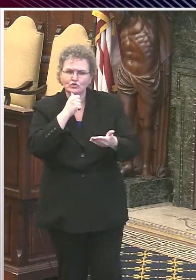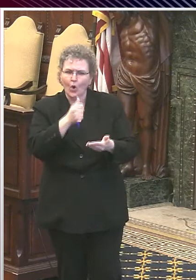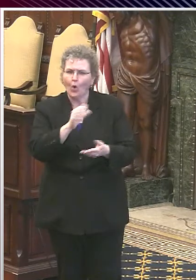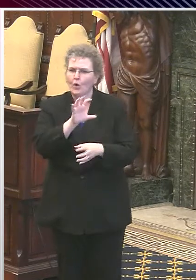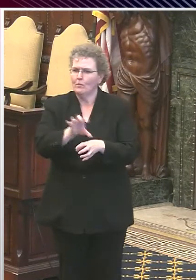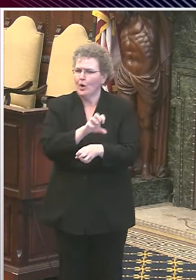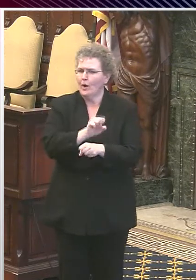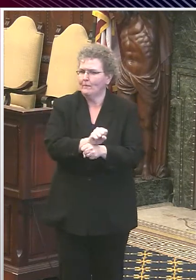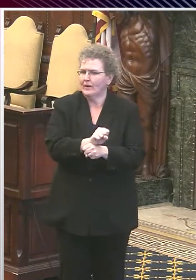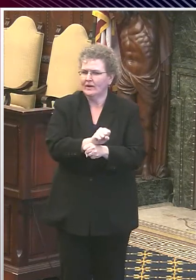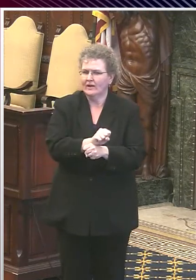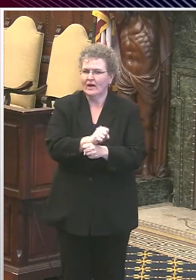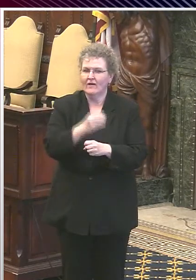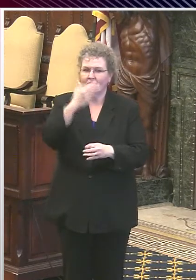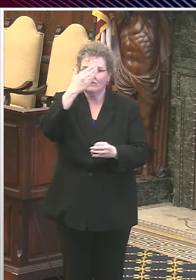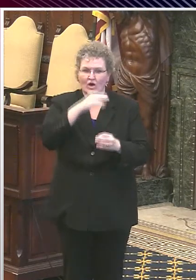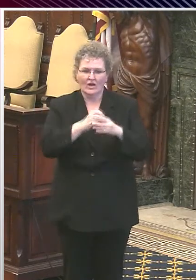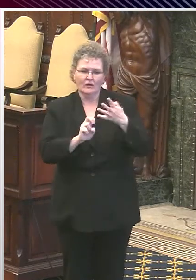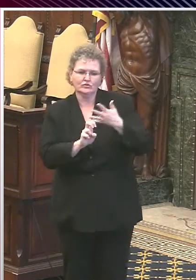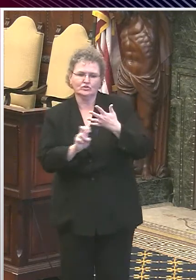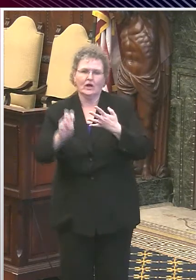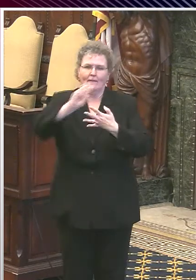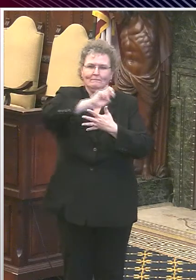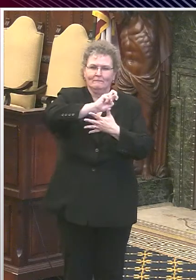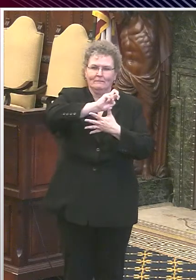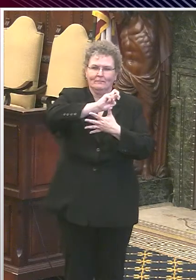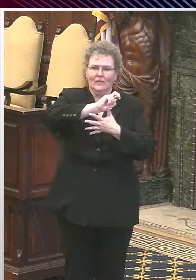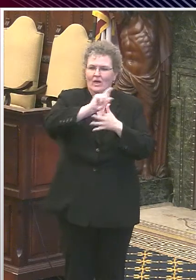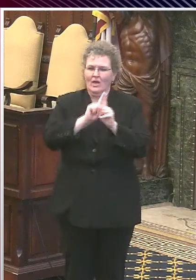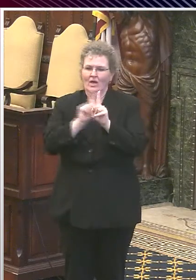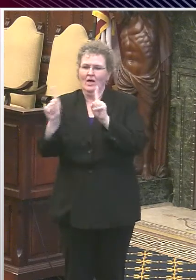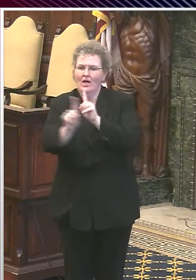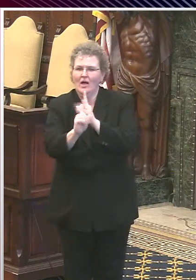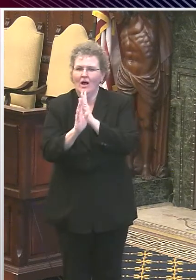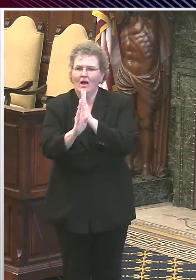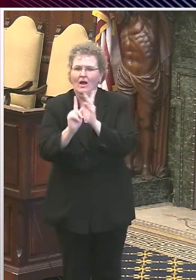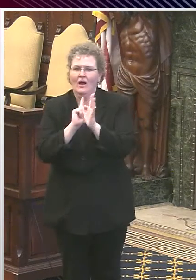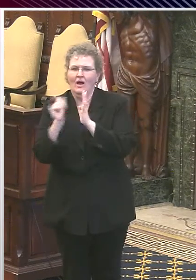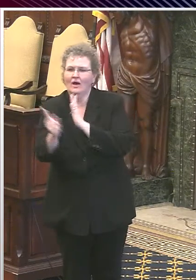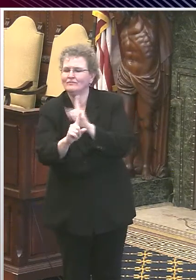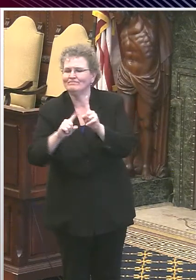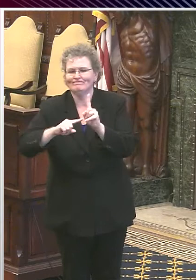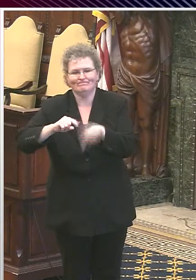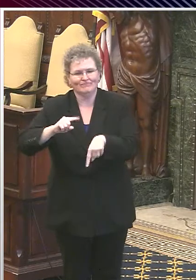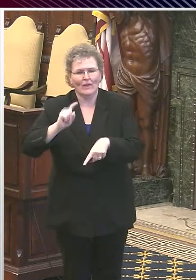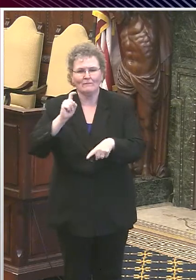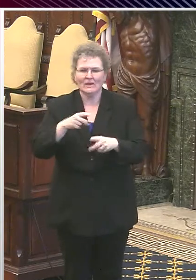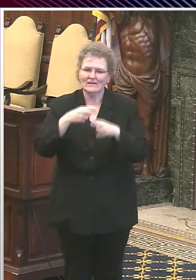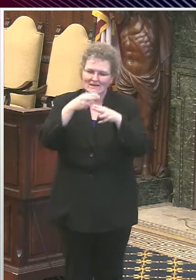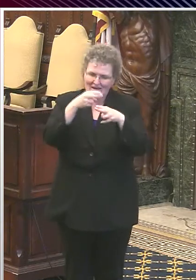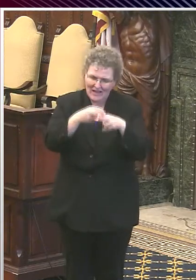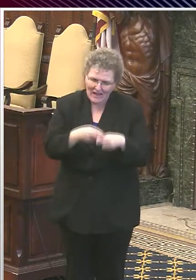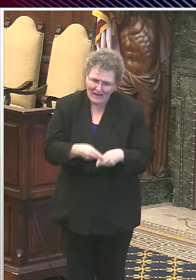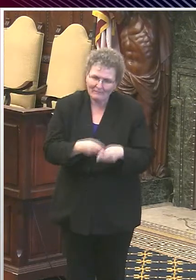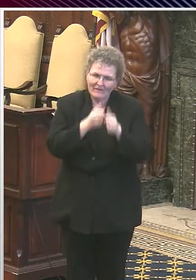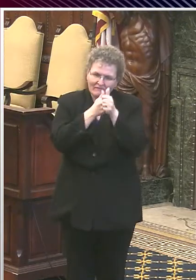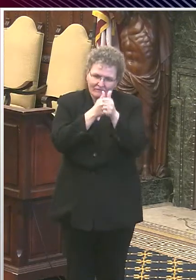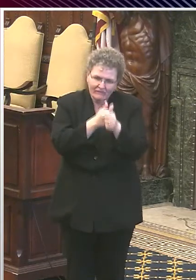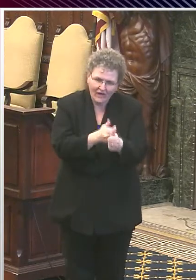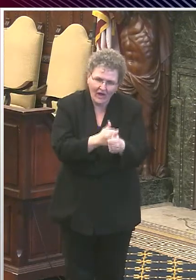jump the line. If you want to be vaccinated there, put your information into vaccine interest. And if you're eligible, you'll get an